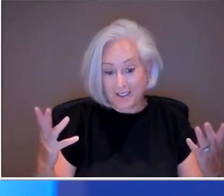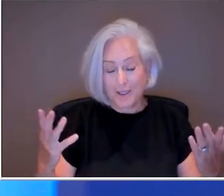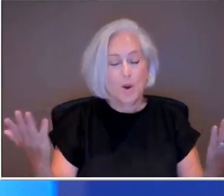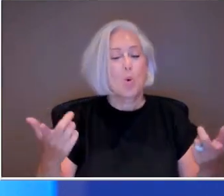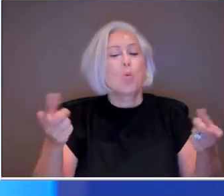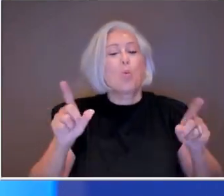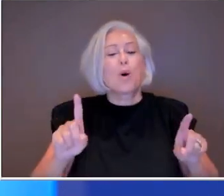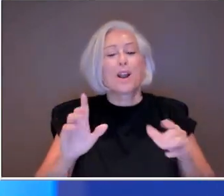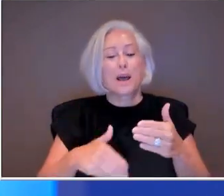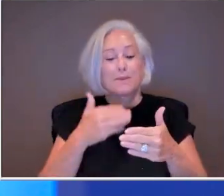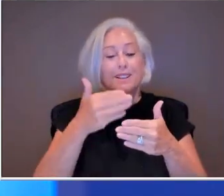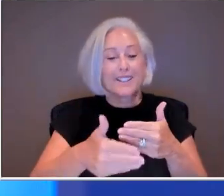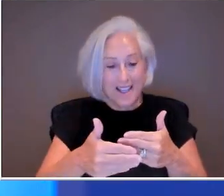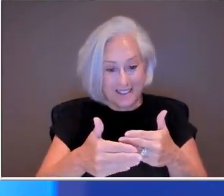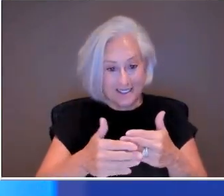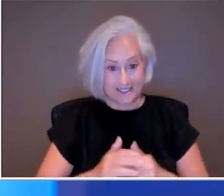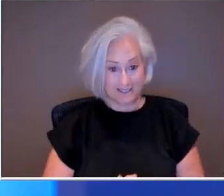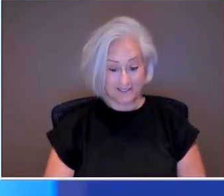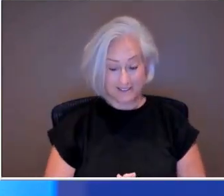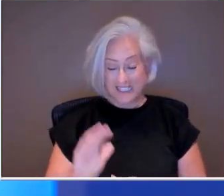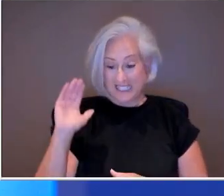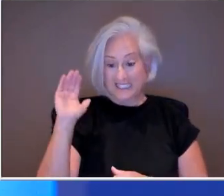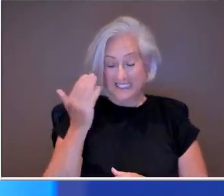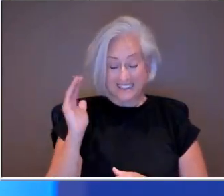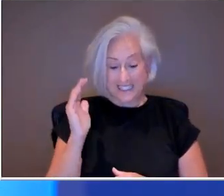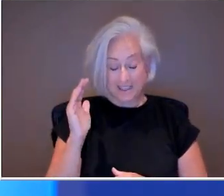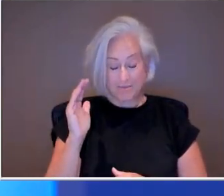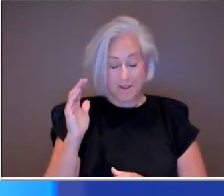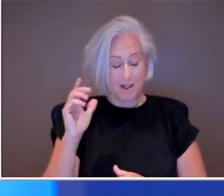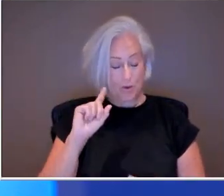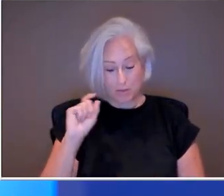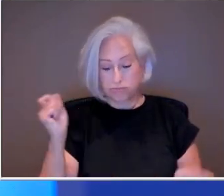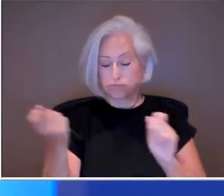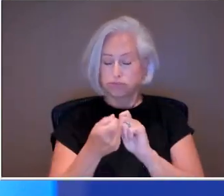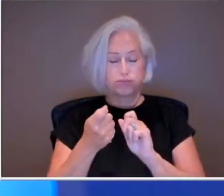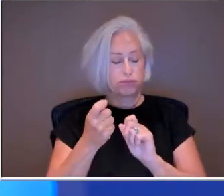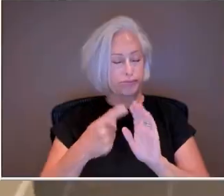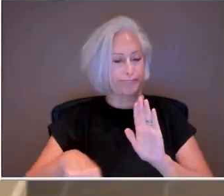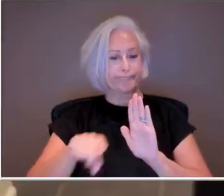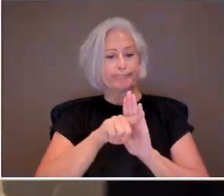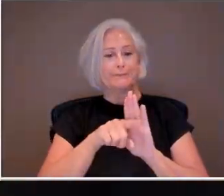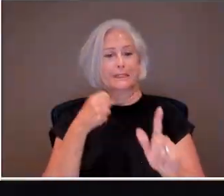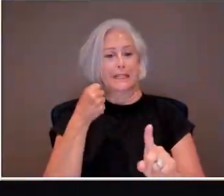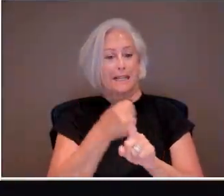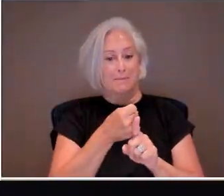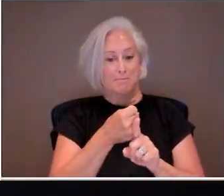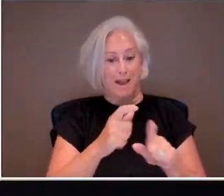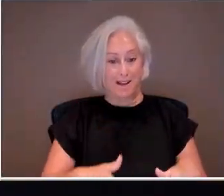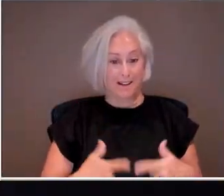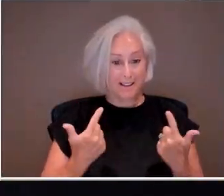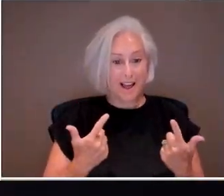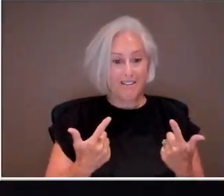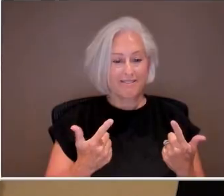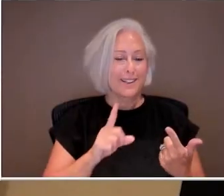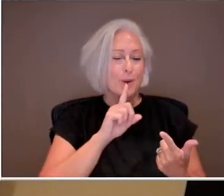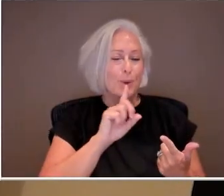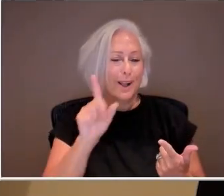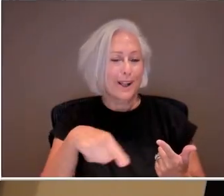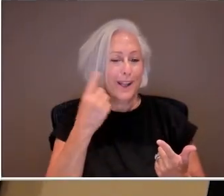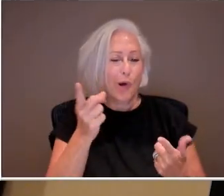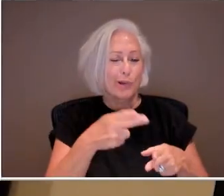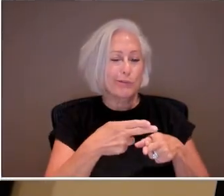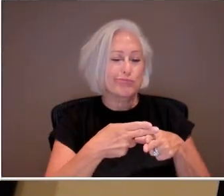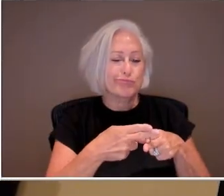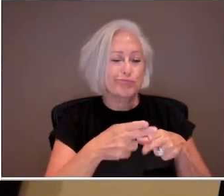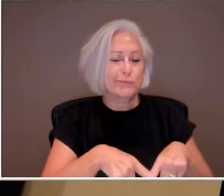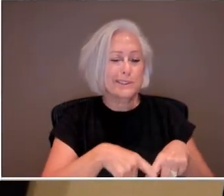what seemed like a game-changing diagnosis was only a temporary setback. That's kind of one of my mottos as I go, that,